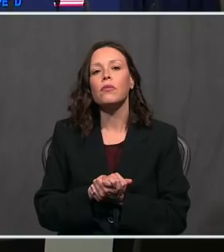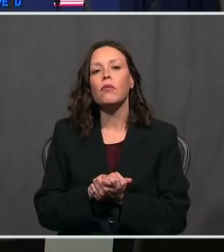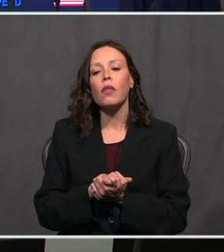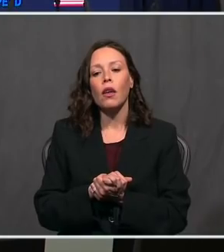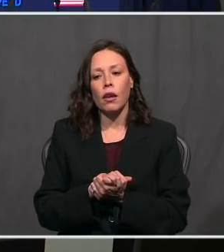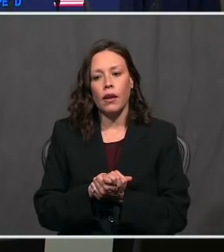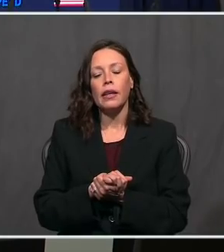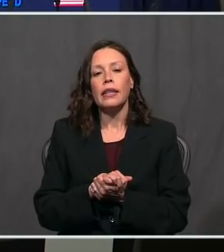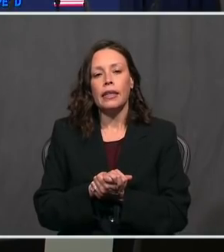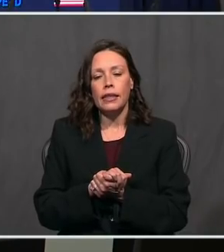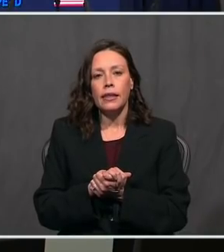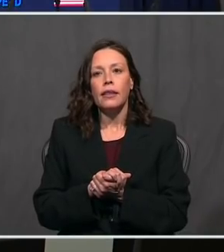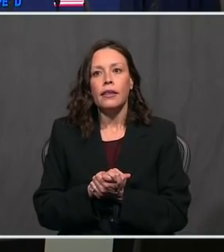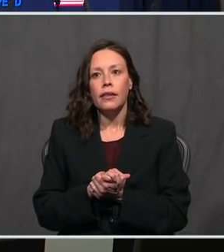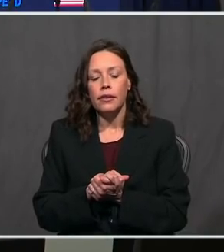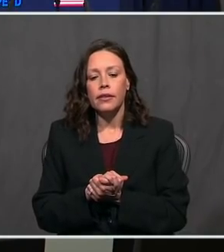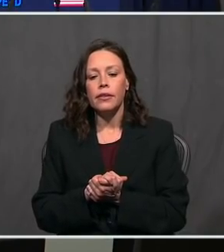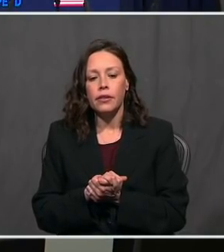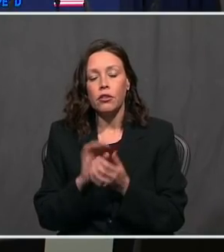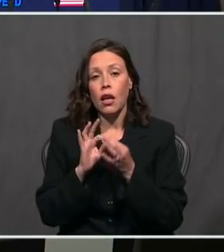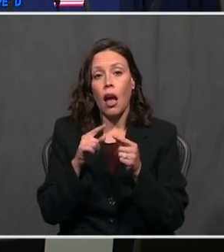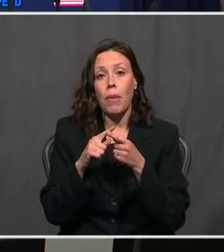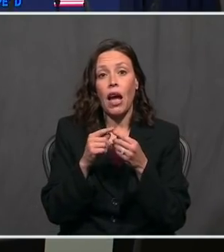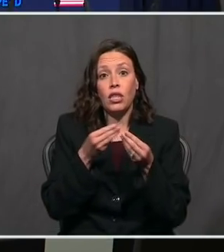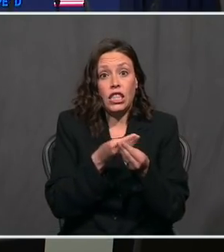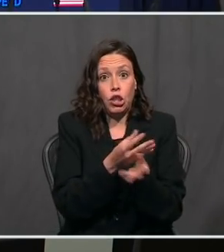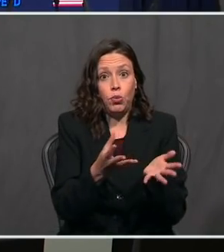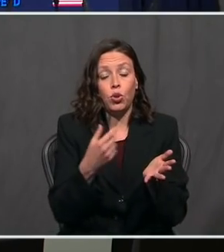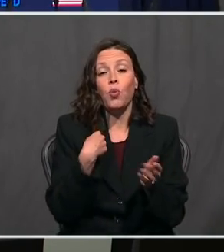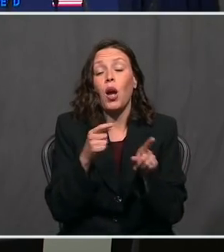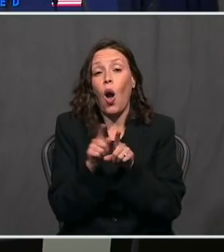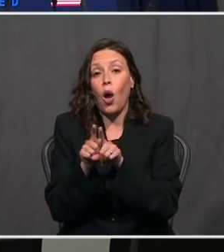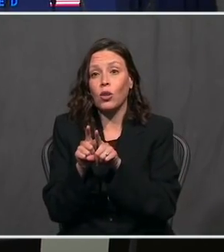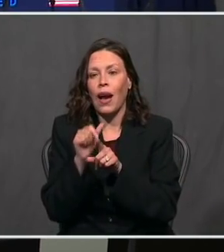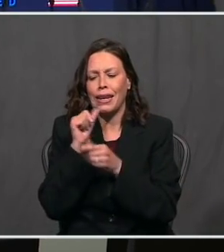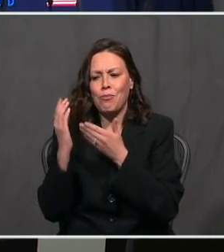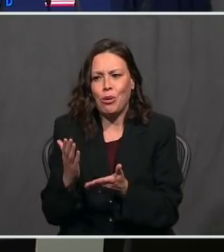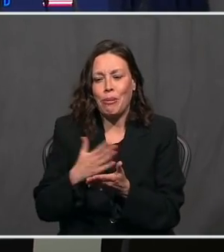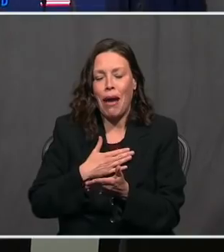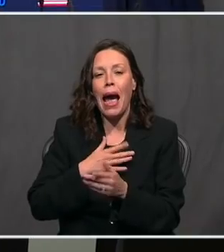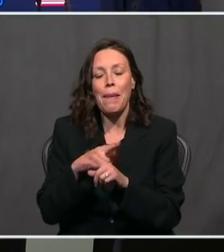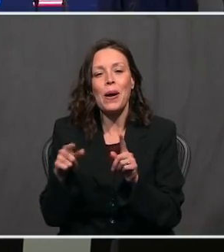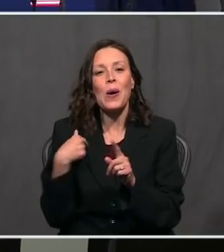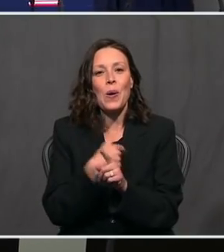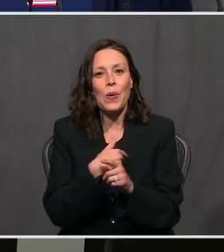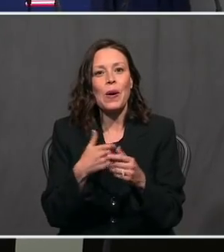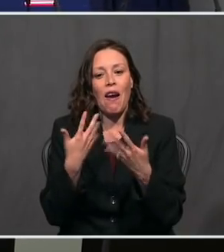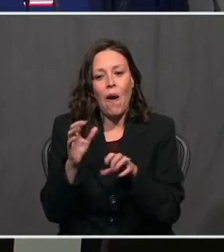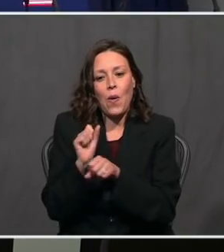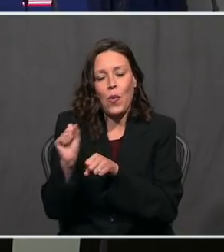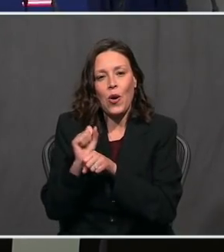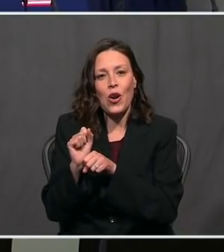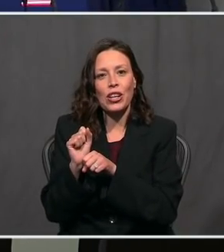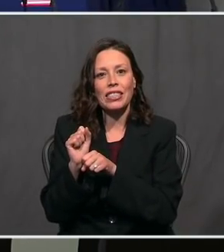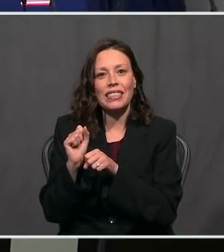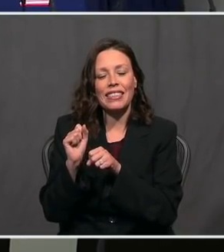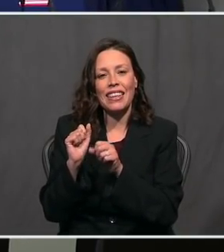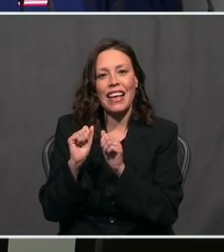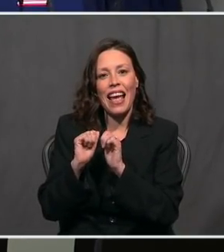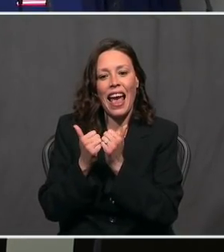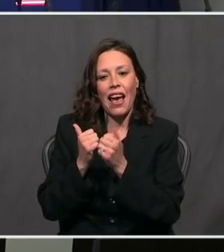you talked about distribution a little bit earlier. We have worked as well. I didn't bring mine with me today, but we have been working on